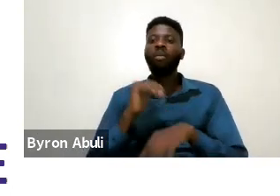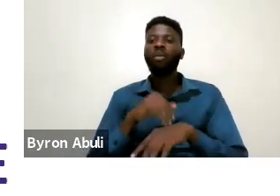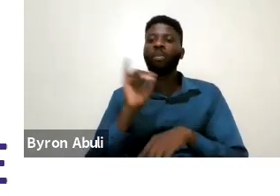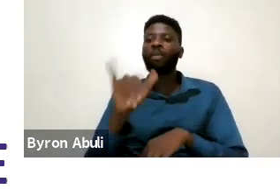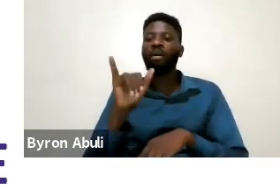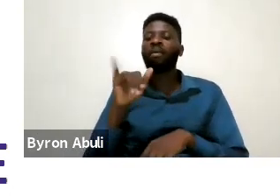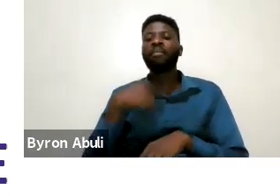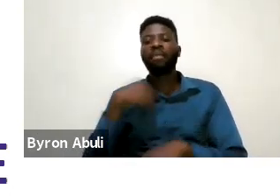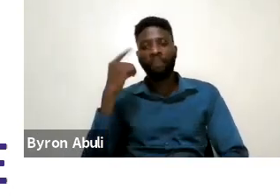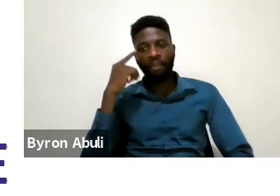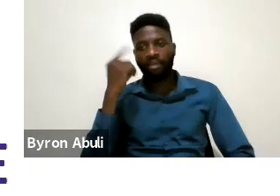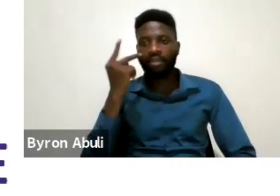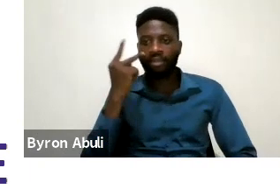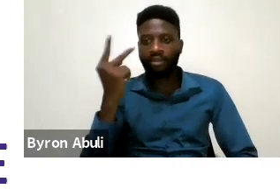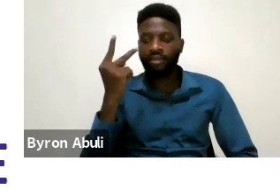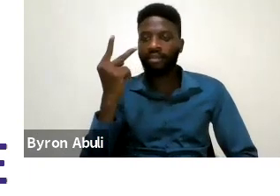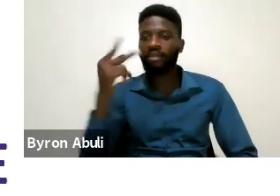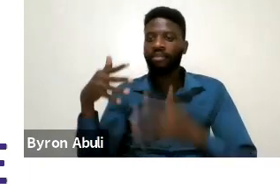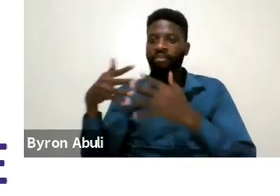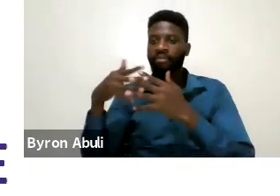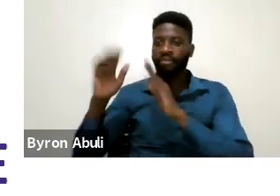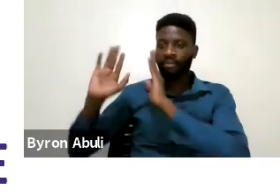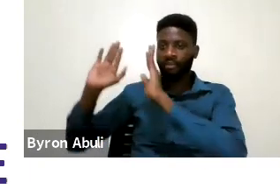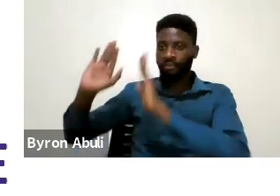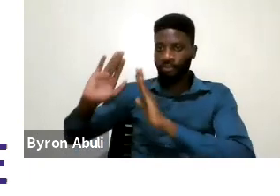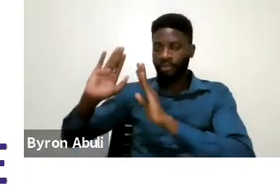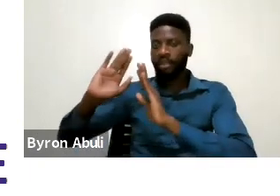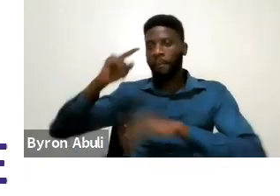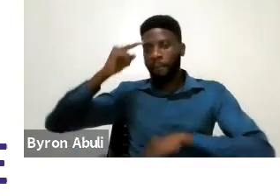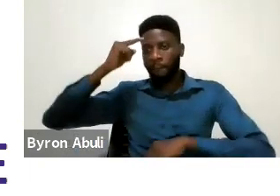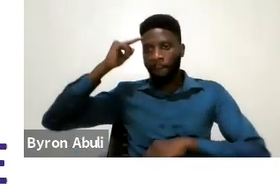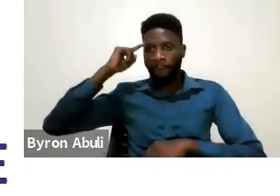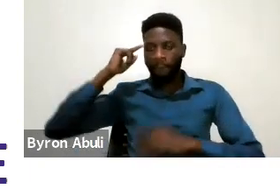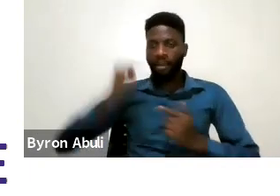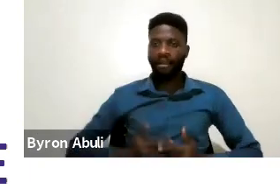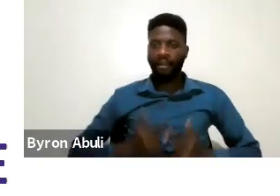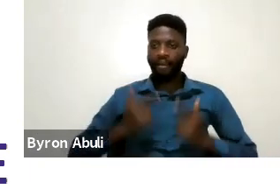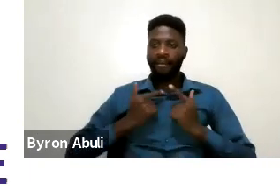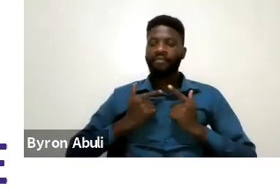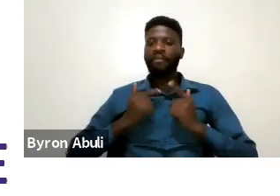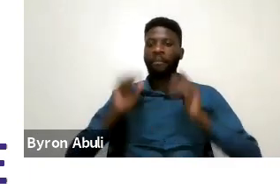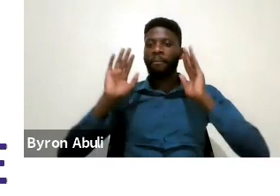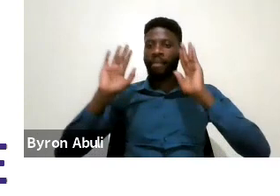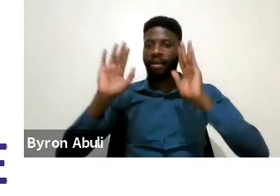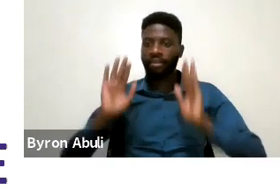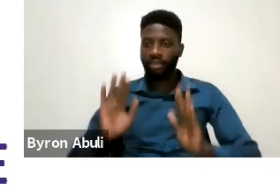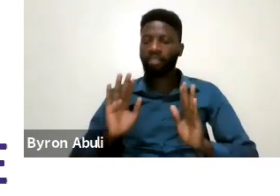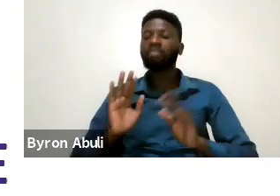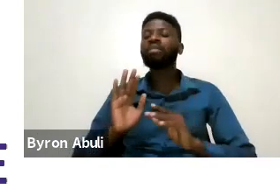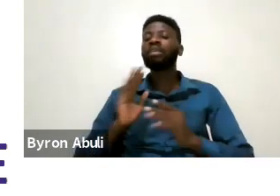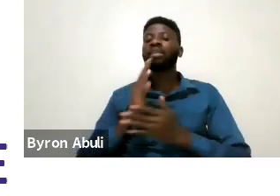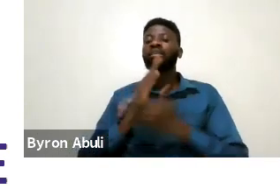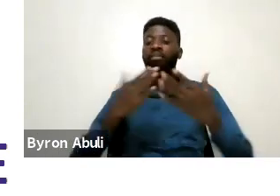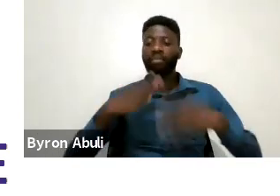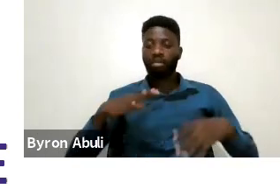the campaign in the US, the Black Lives Matter. There are some of those white people in the US